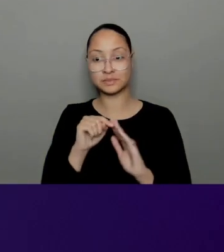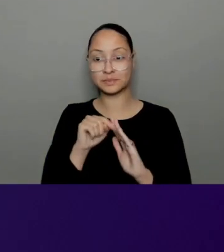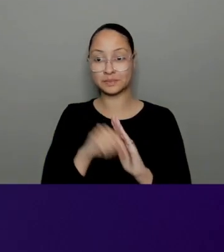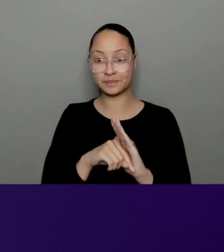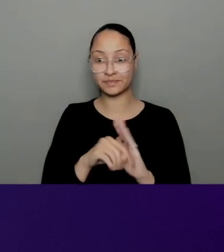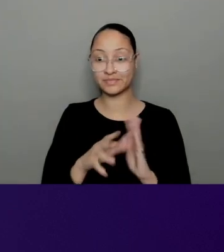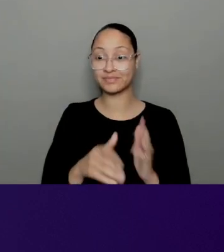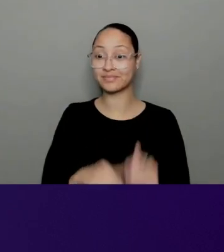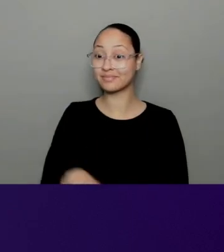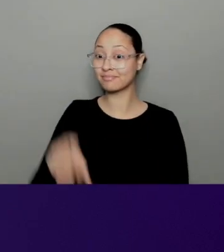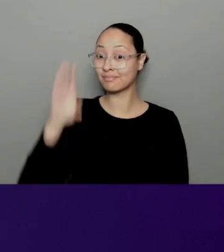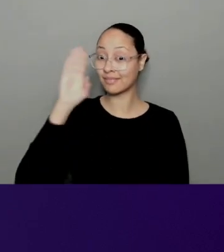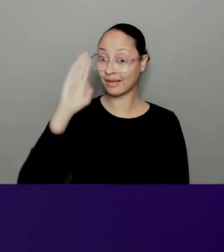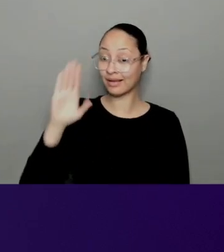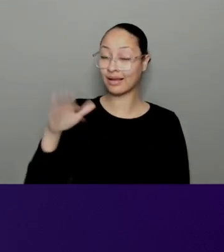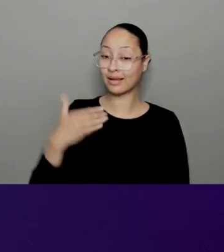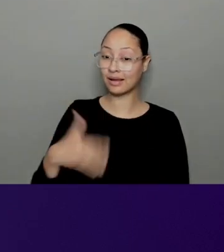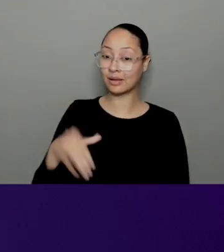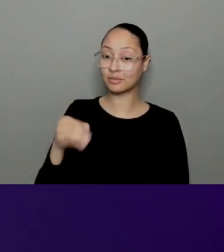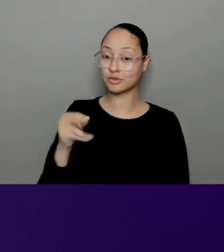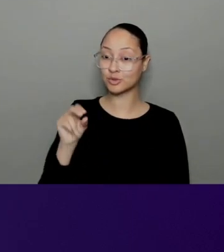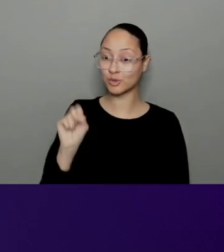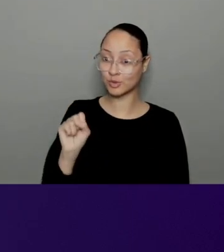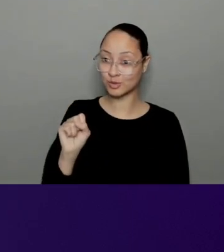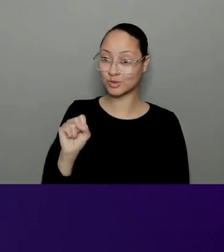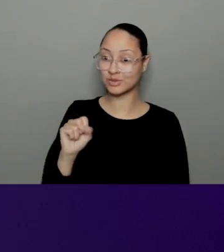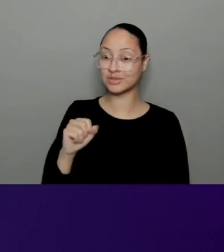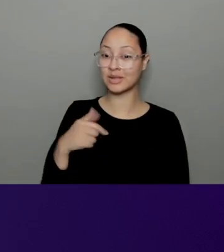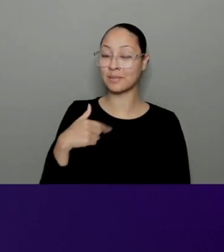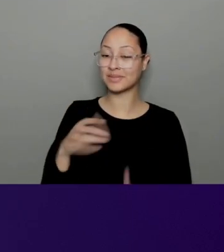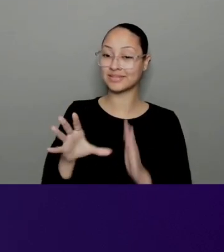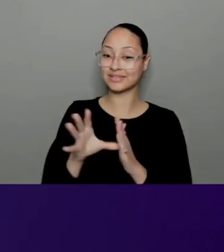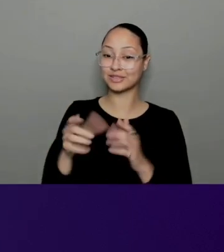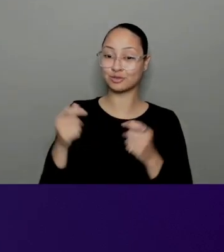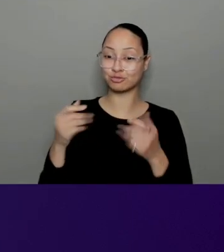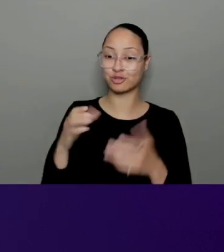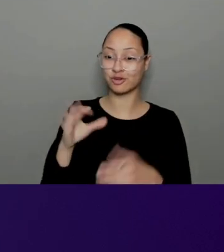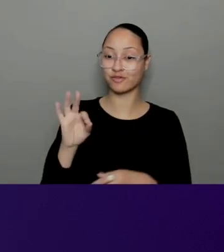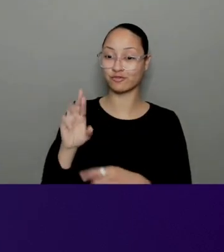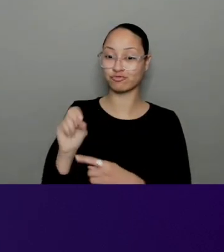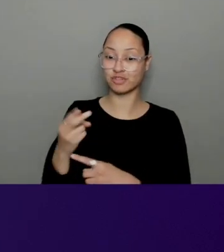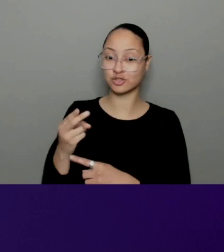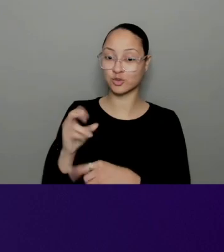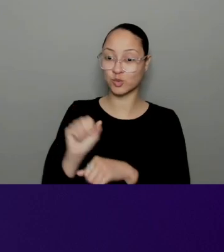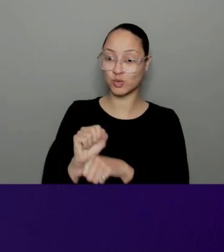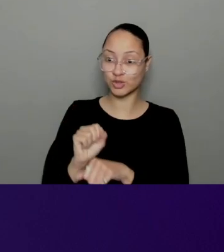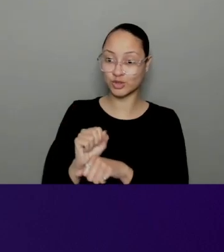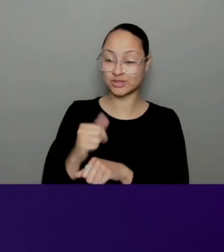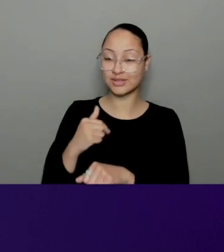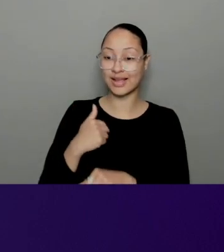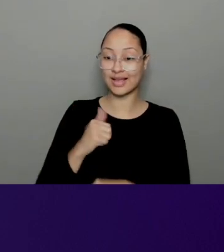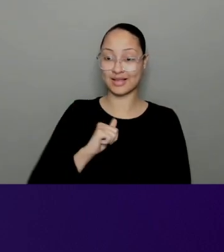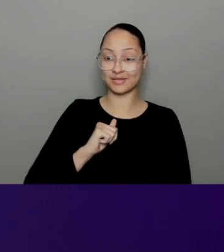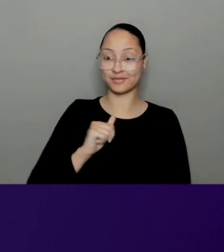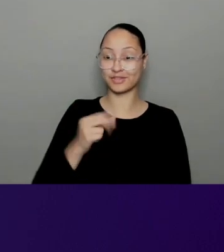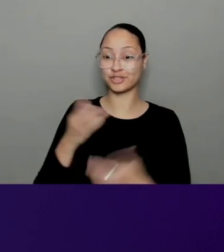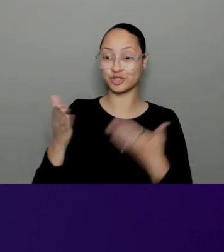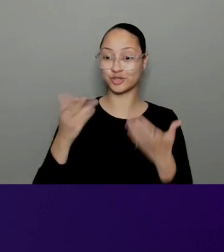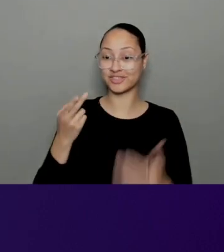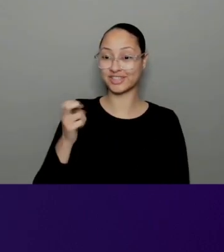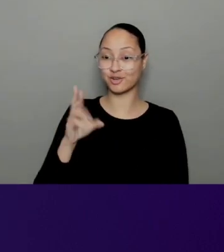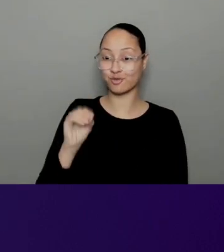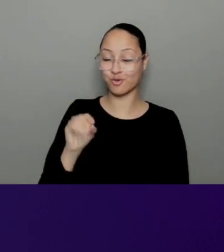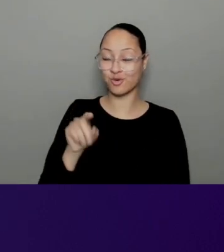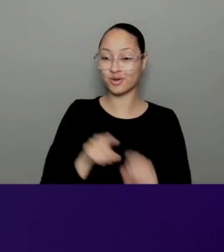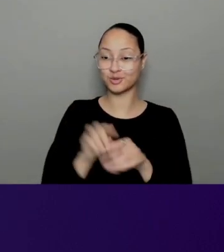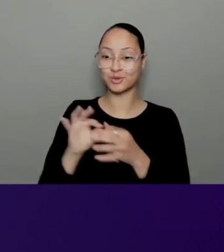I'm Zachariah Noel. I'm a senior developer advocate at Freshworks. I am an AWS Serverless hero. I also co-organize AWS